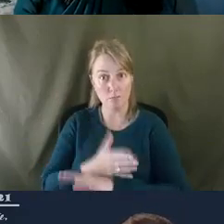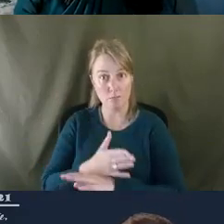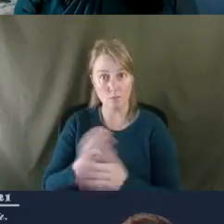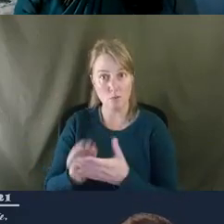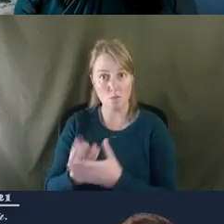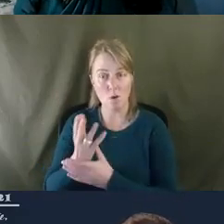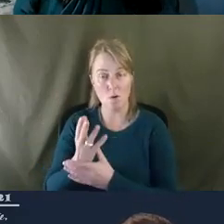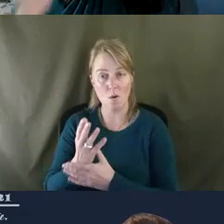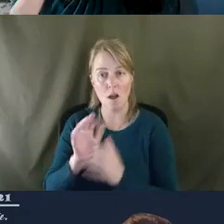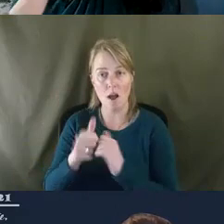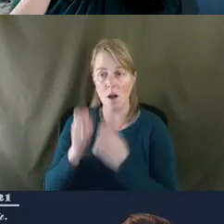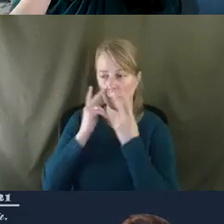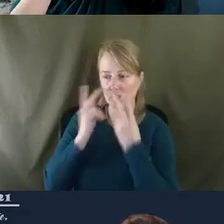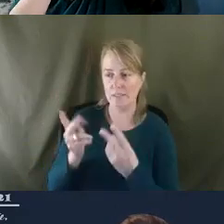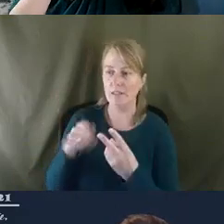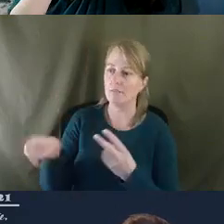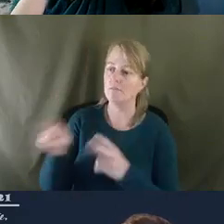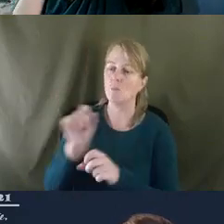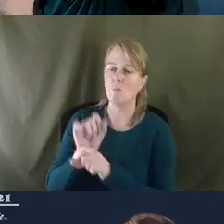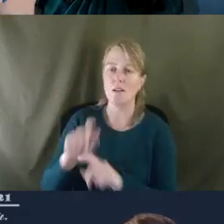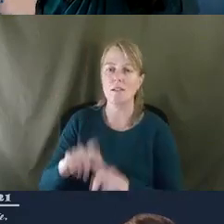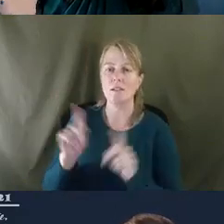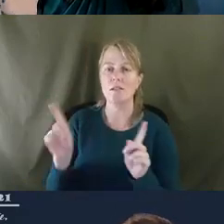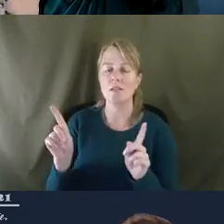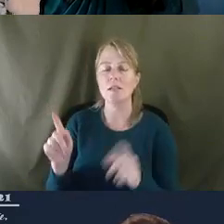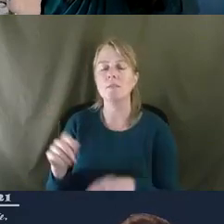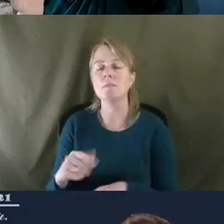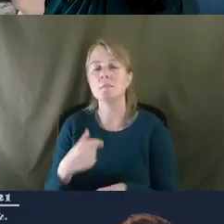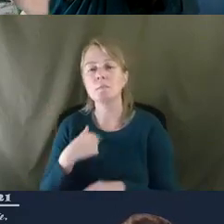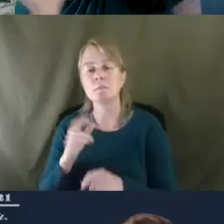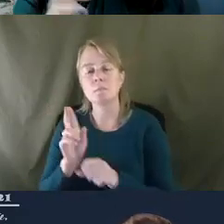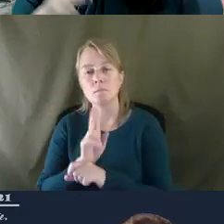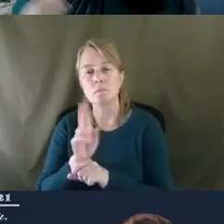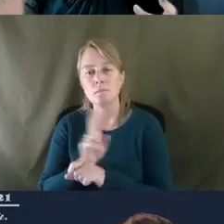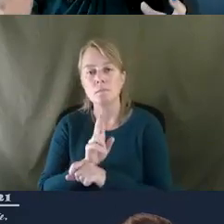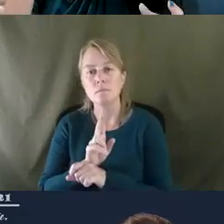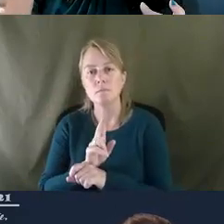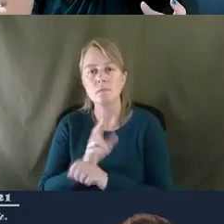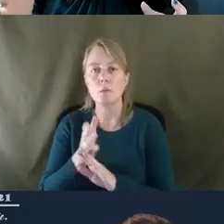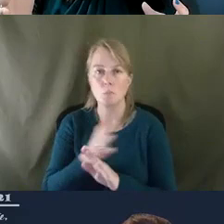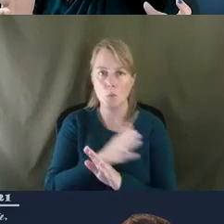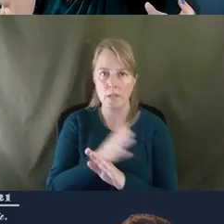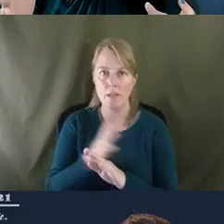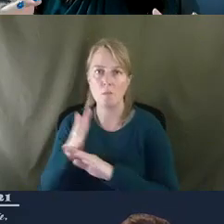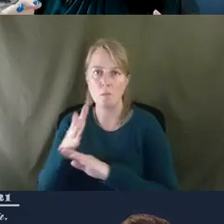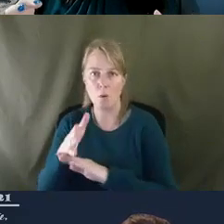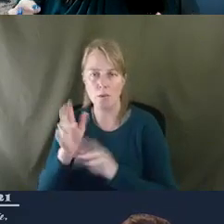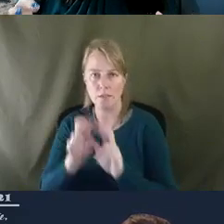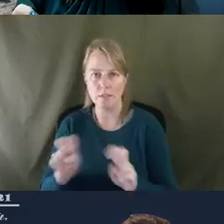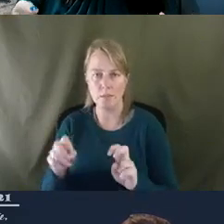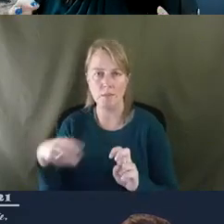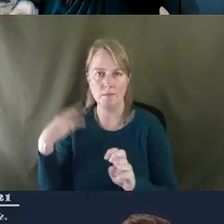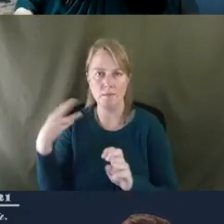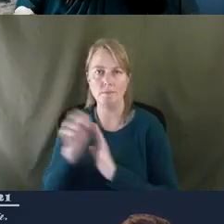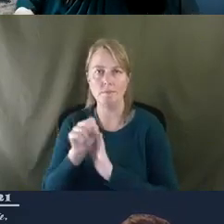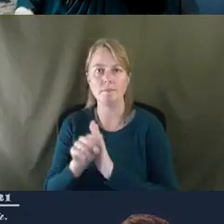contributing differently? I'm using the pre and post assessments from the Washington State